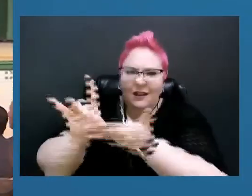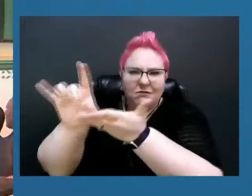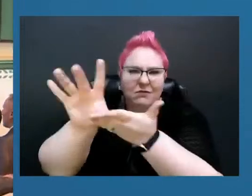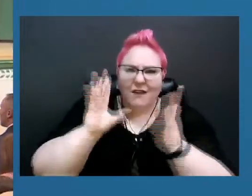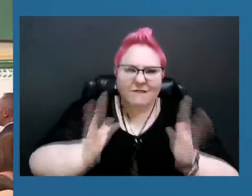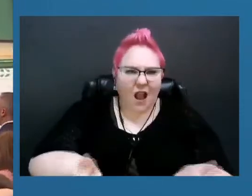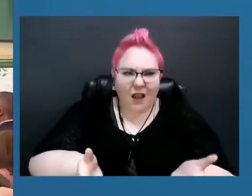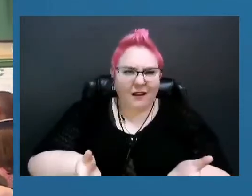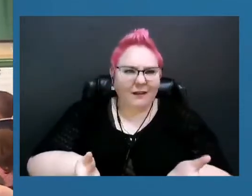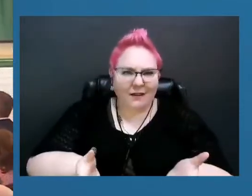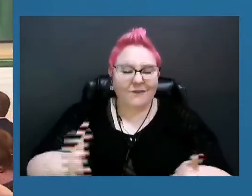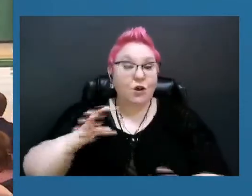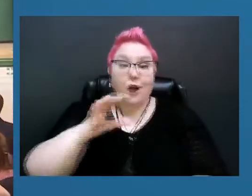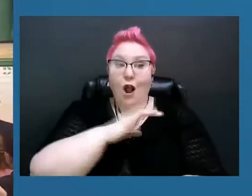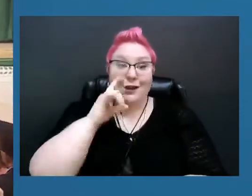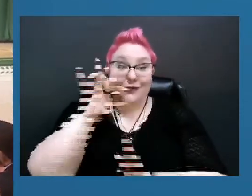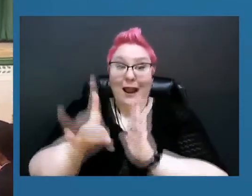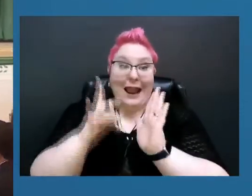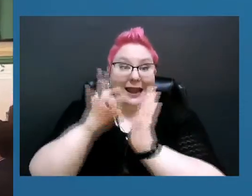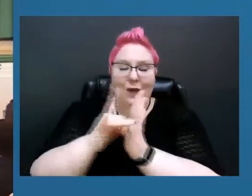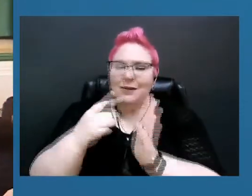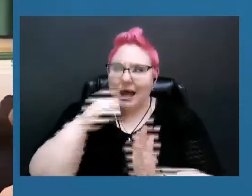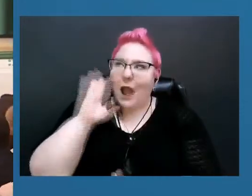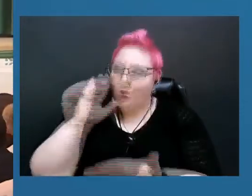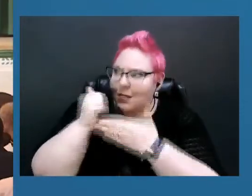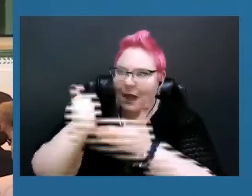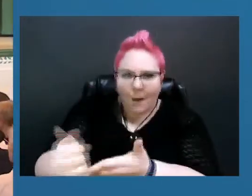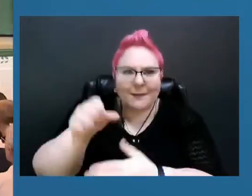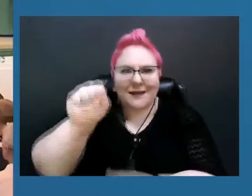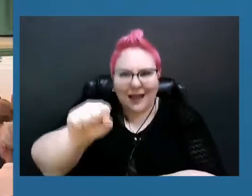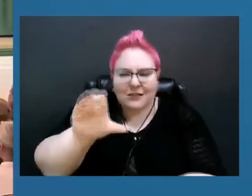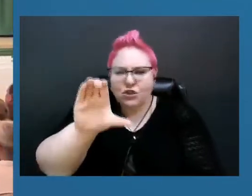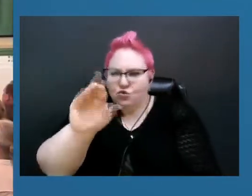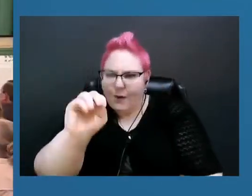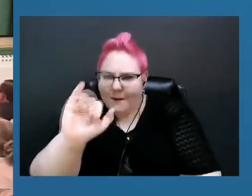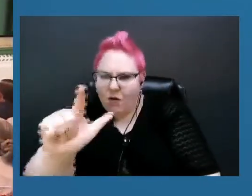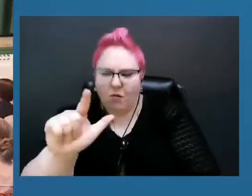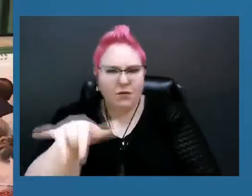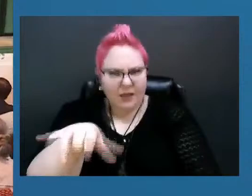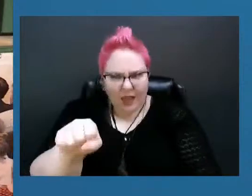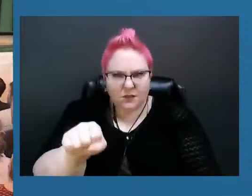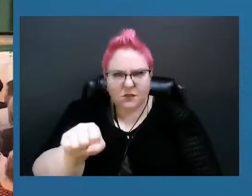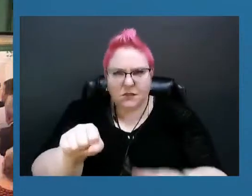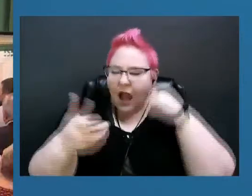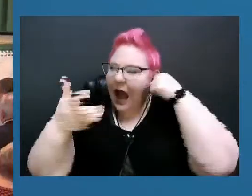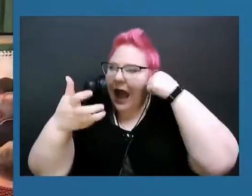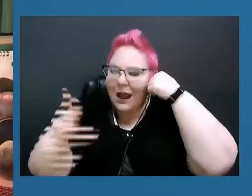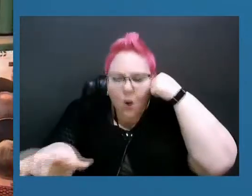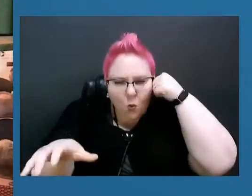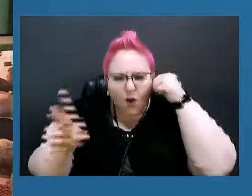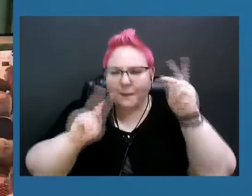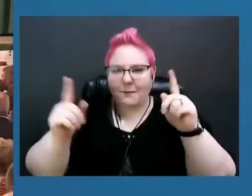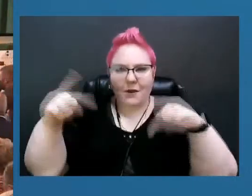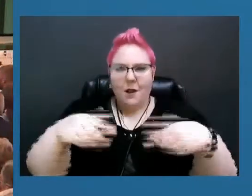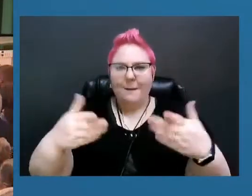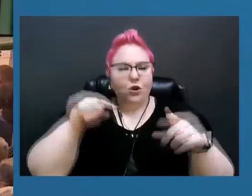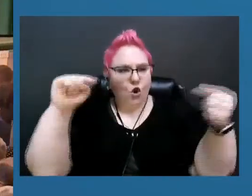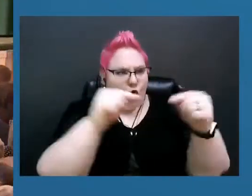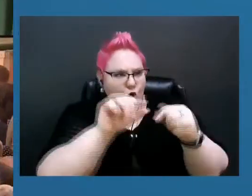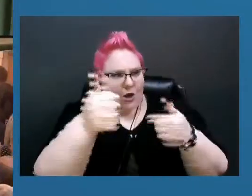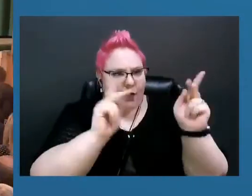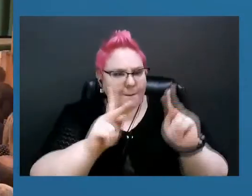solid hours. I said, I will help you get rid of them. I don't want any person here who's going to violate our laws or hurt other people.